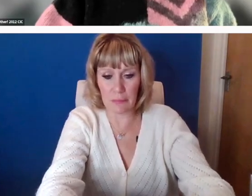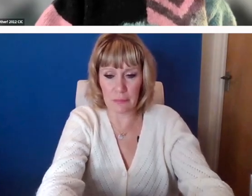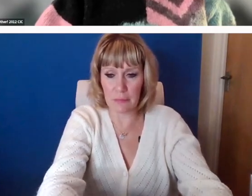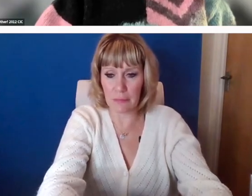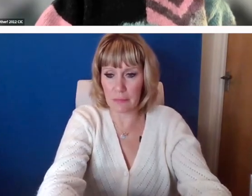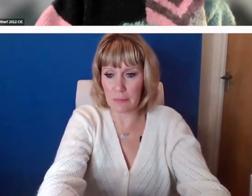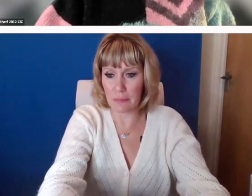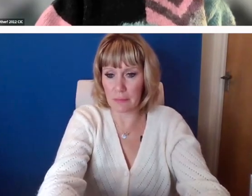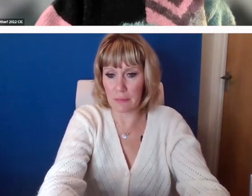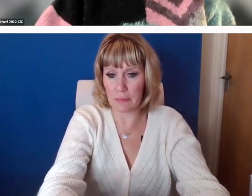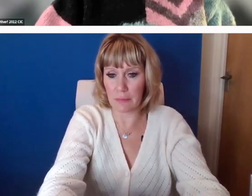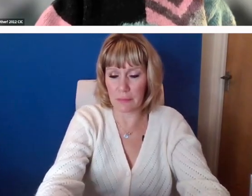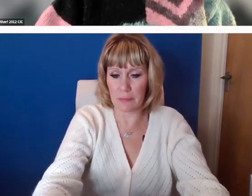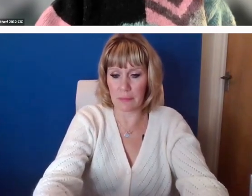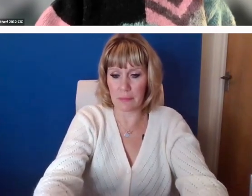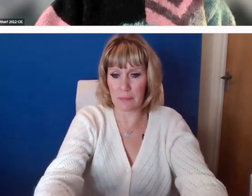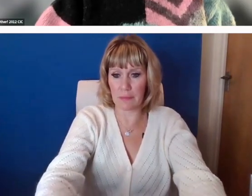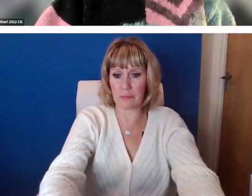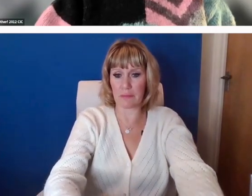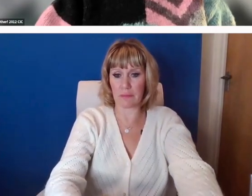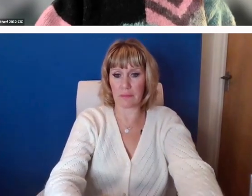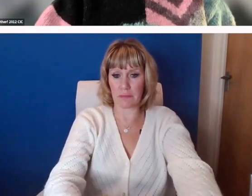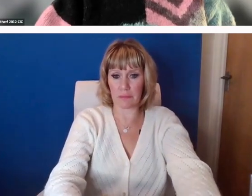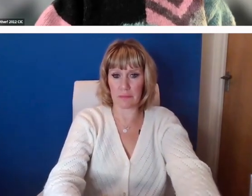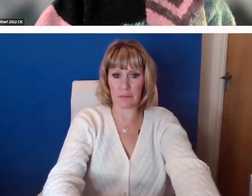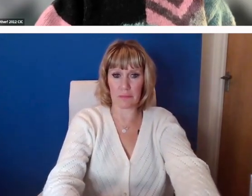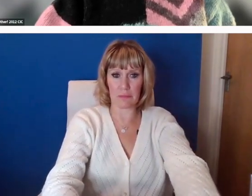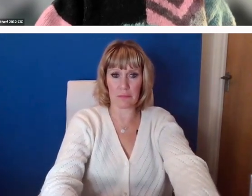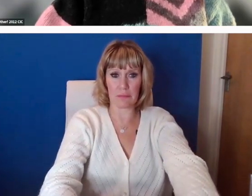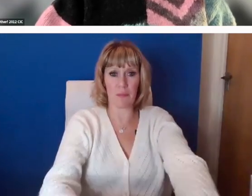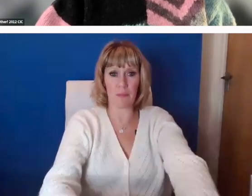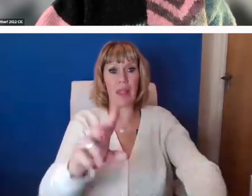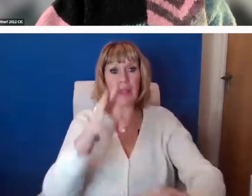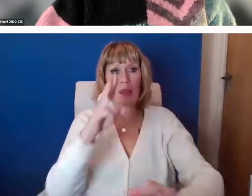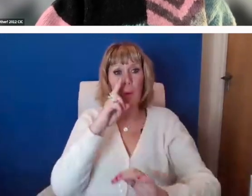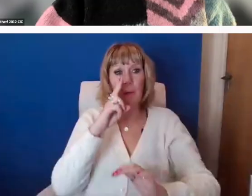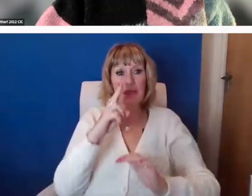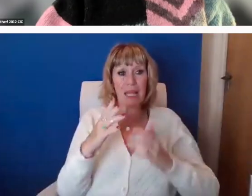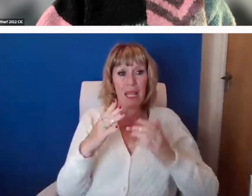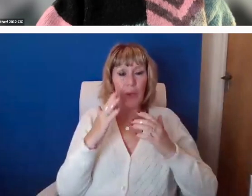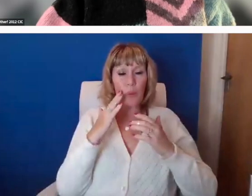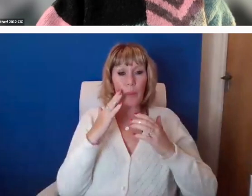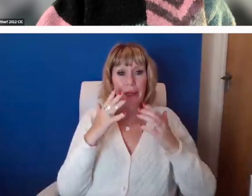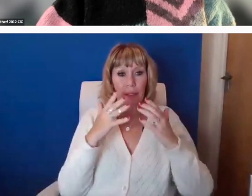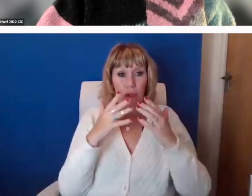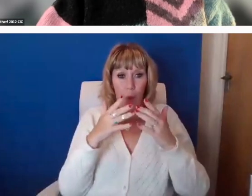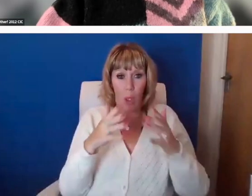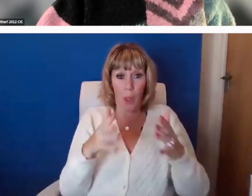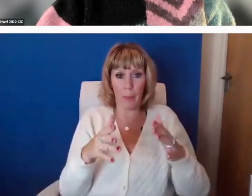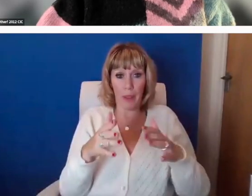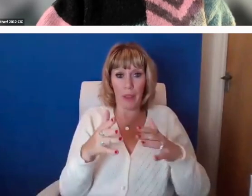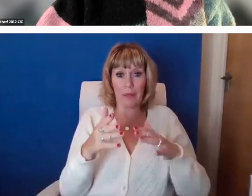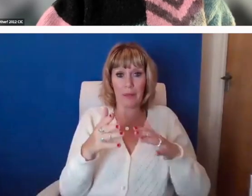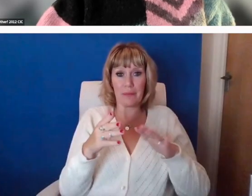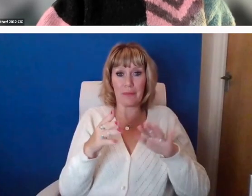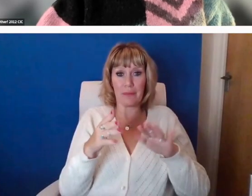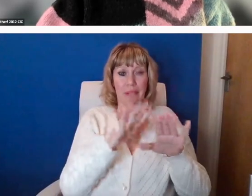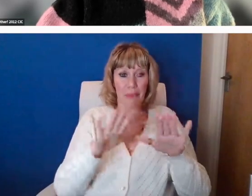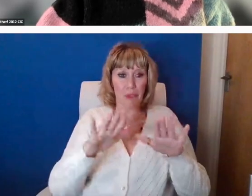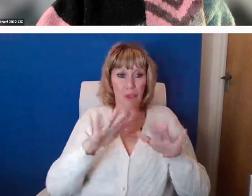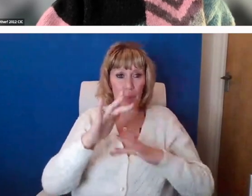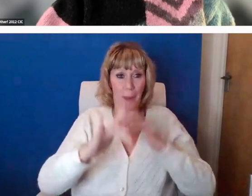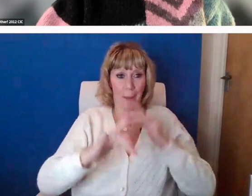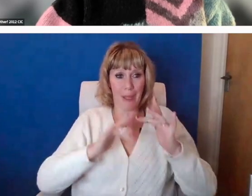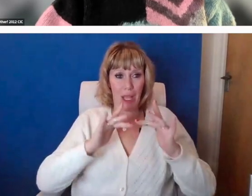And this is what you see when you open the exhibition webpage. I just wanted to start with that so that you could